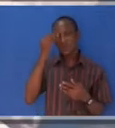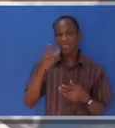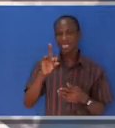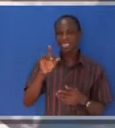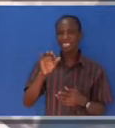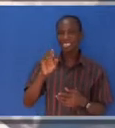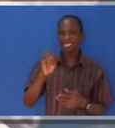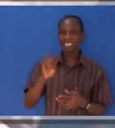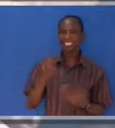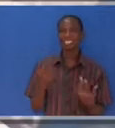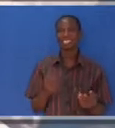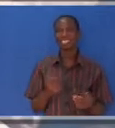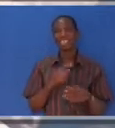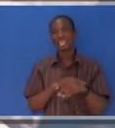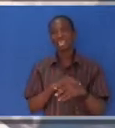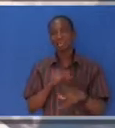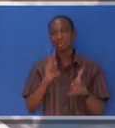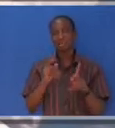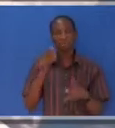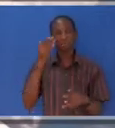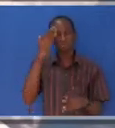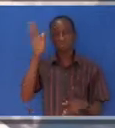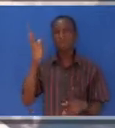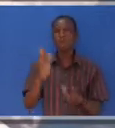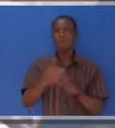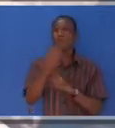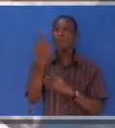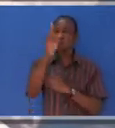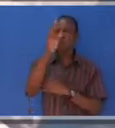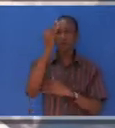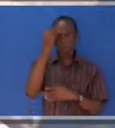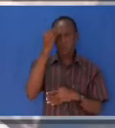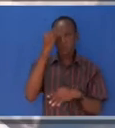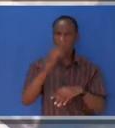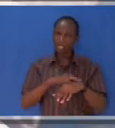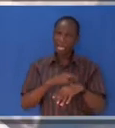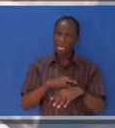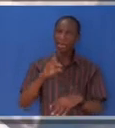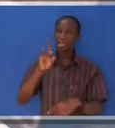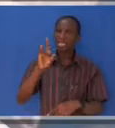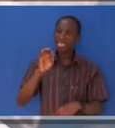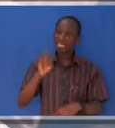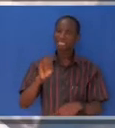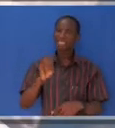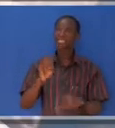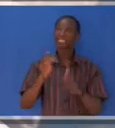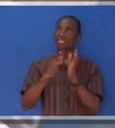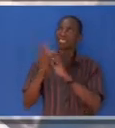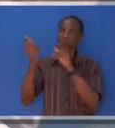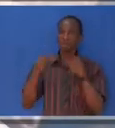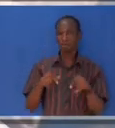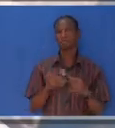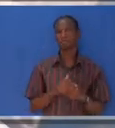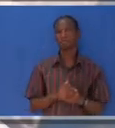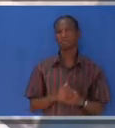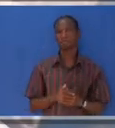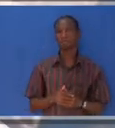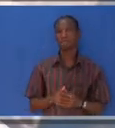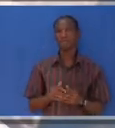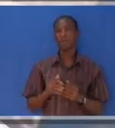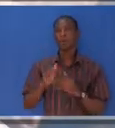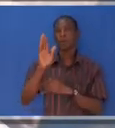nokre. Yankopon nkuto no nim date. Obama Jesus beba ebebu wiase nyina aten. O so de atemu oni nyina a sha